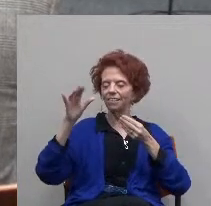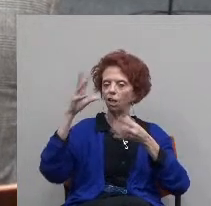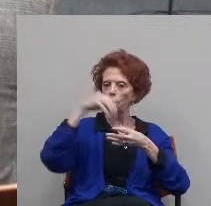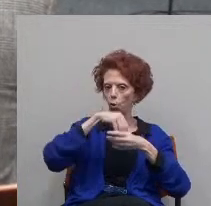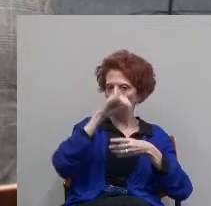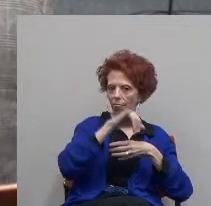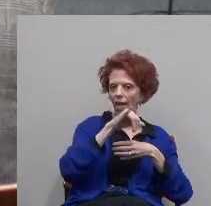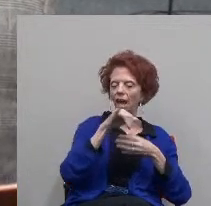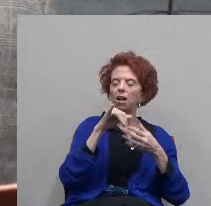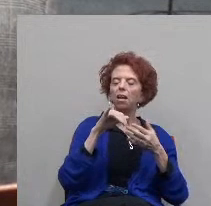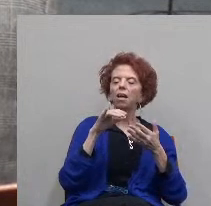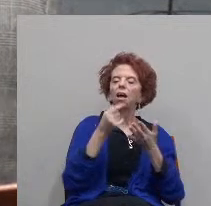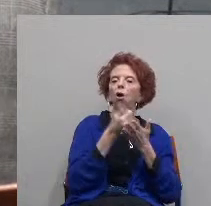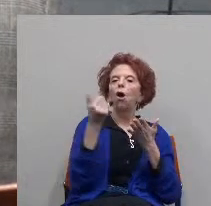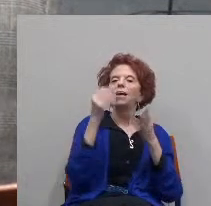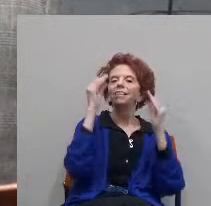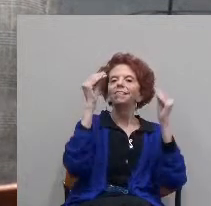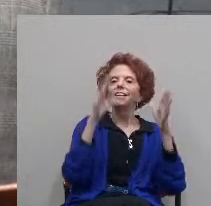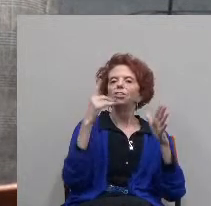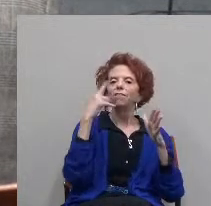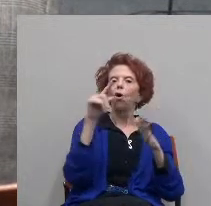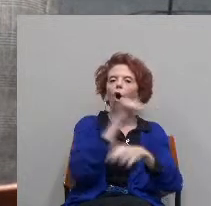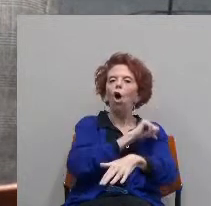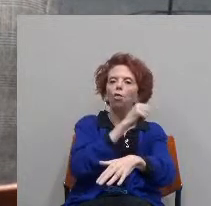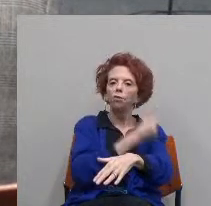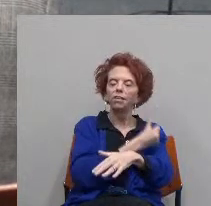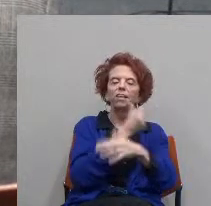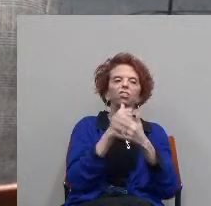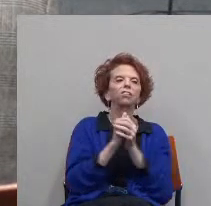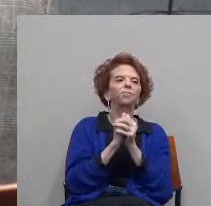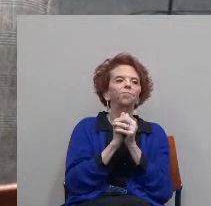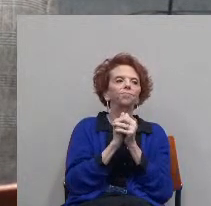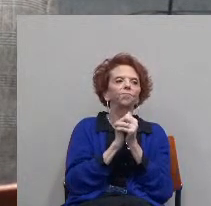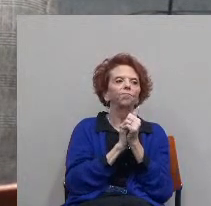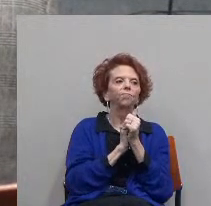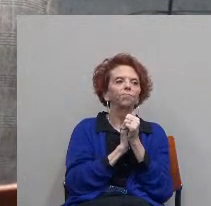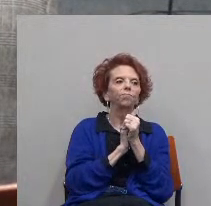here. It removes requirements for teaching authorizations and